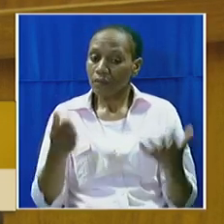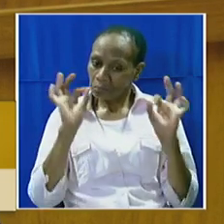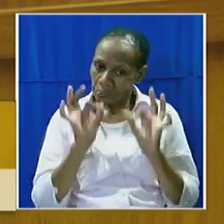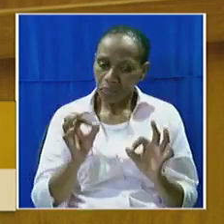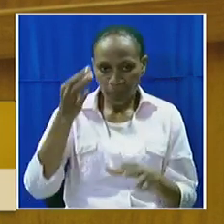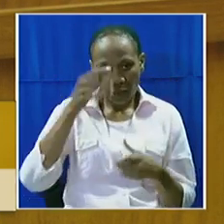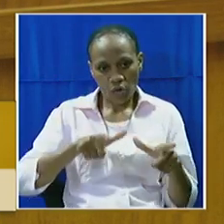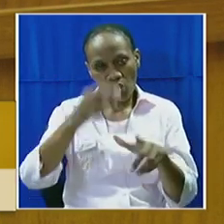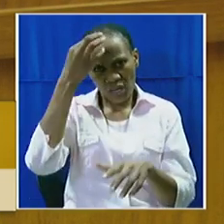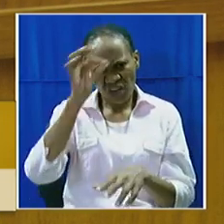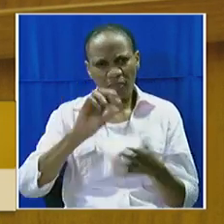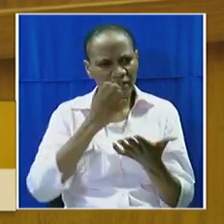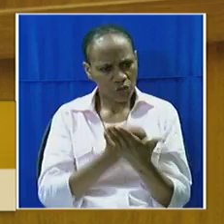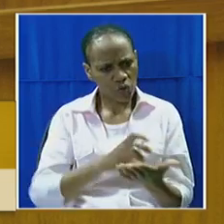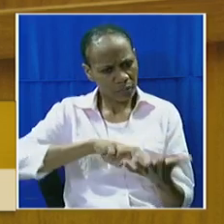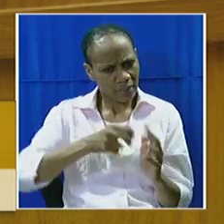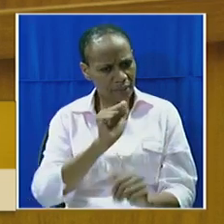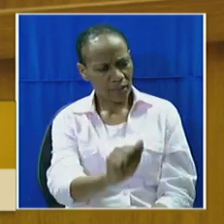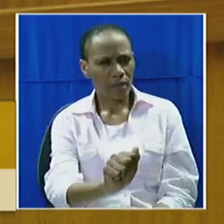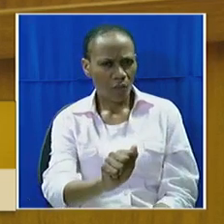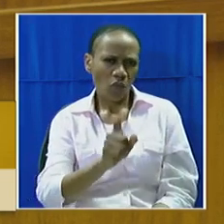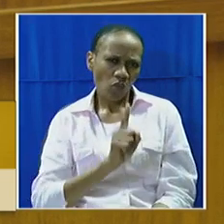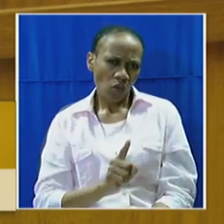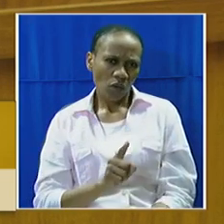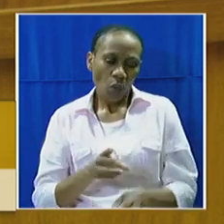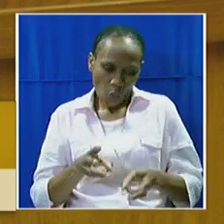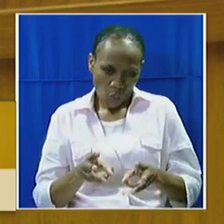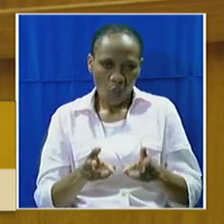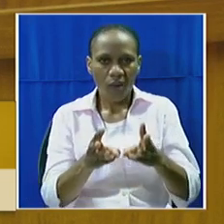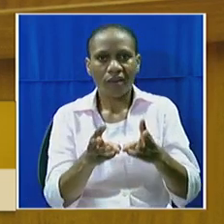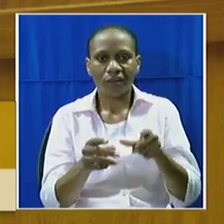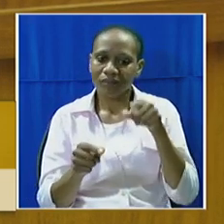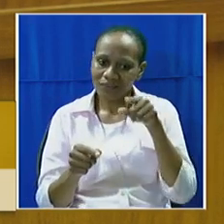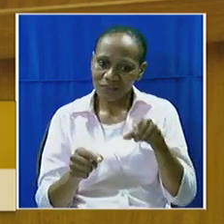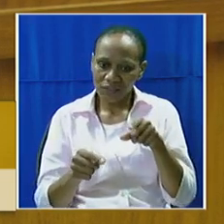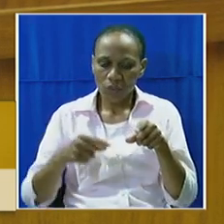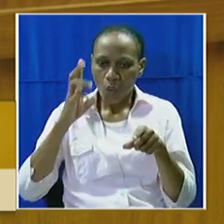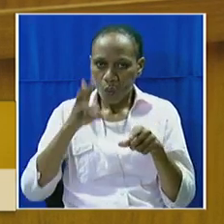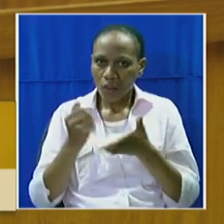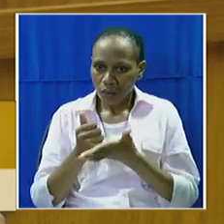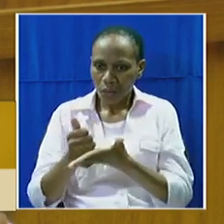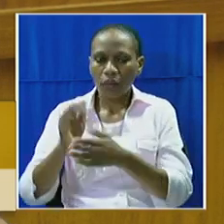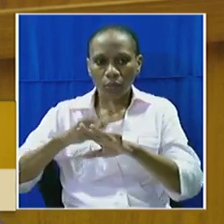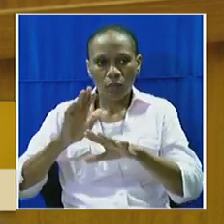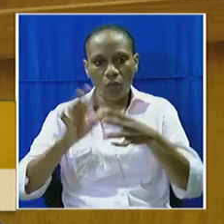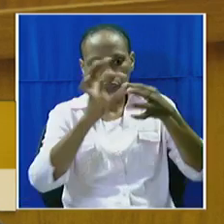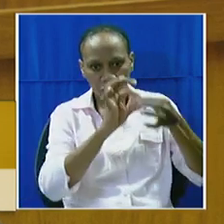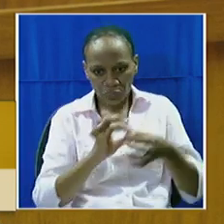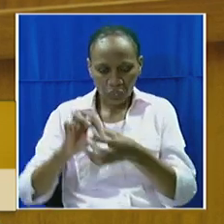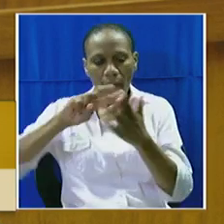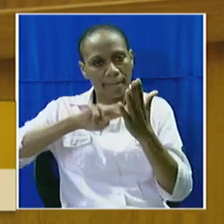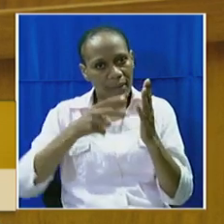government economic planning should be a model which will address the lack of coordination,